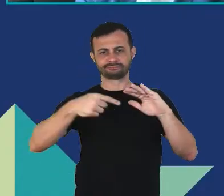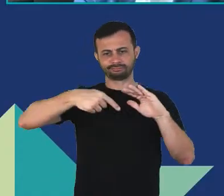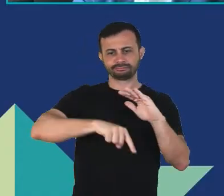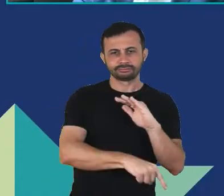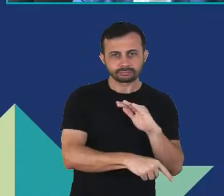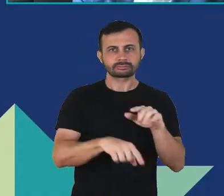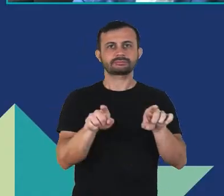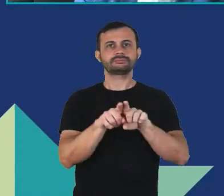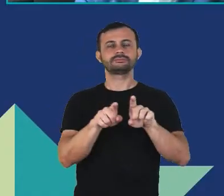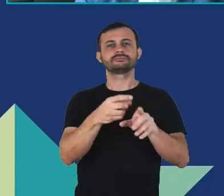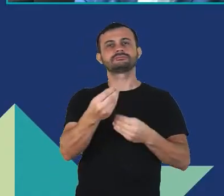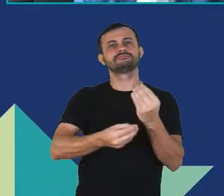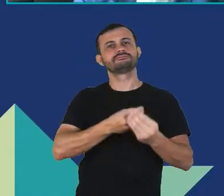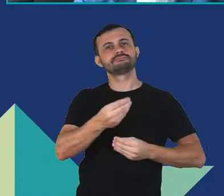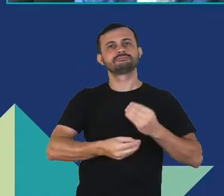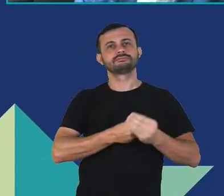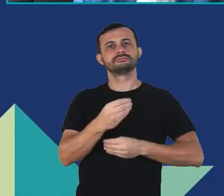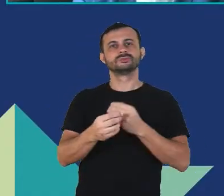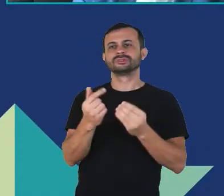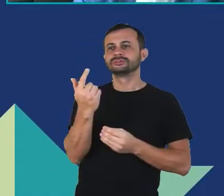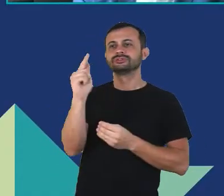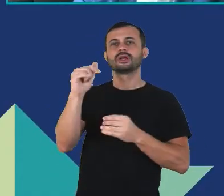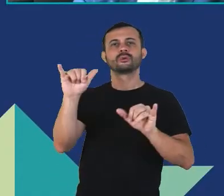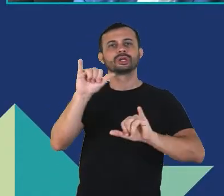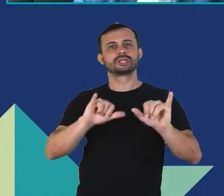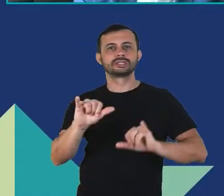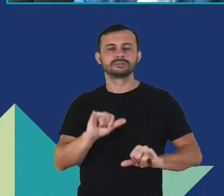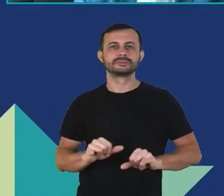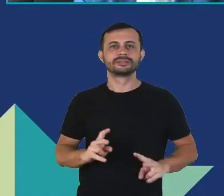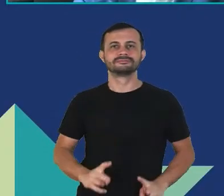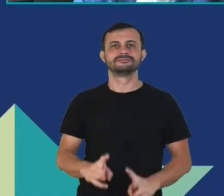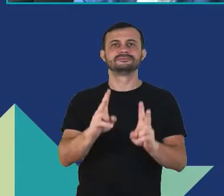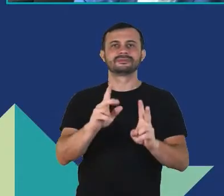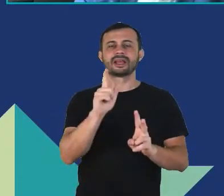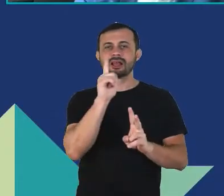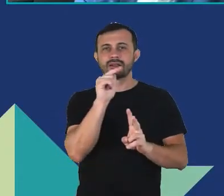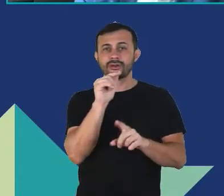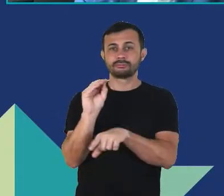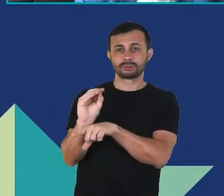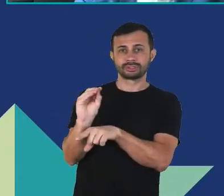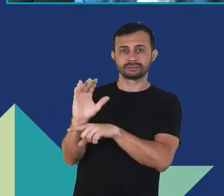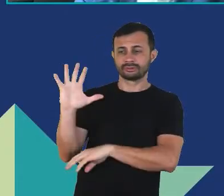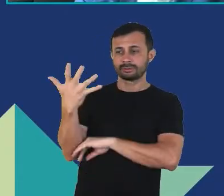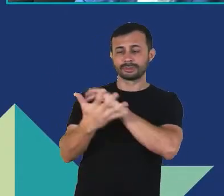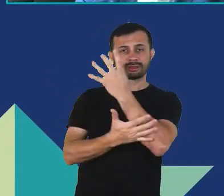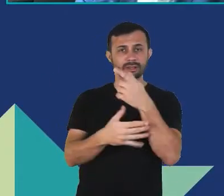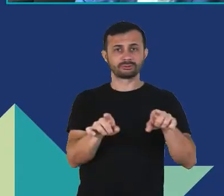ending water management, and other industries are